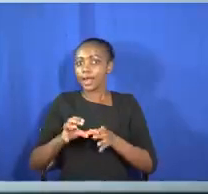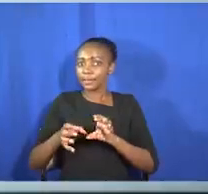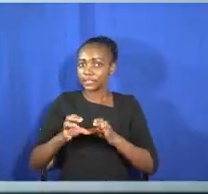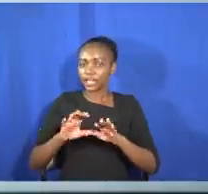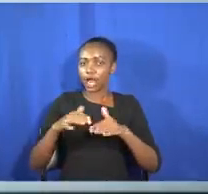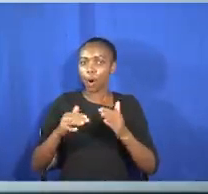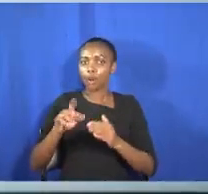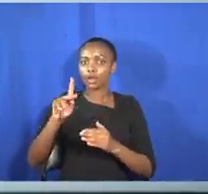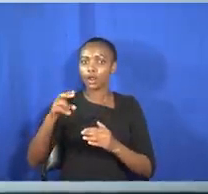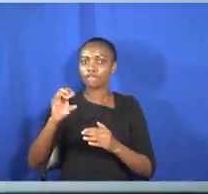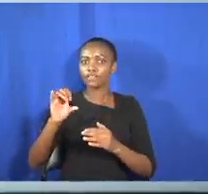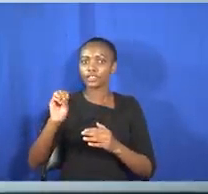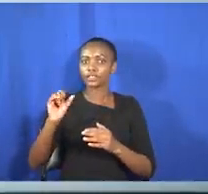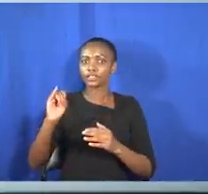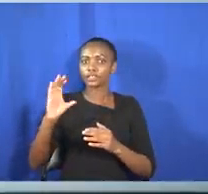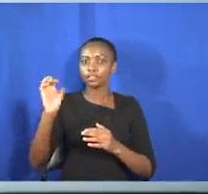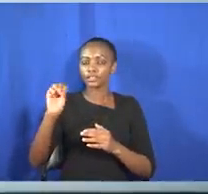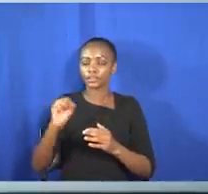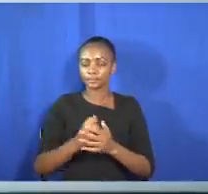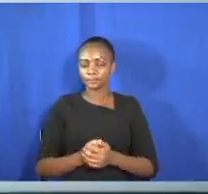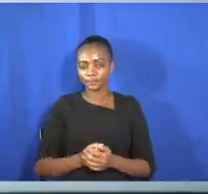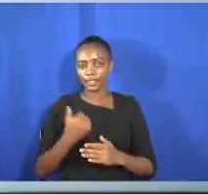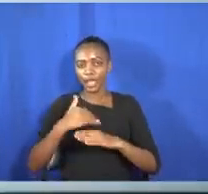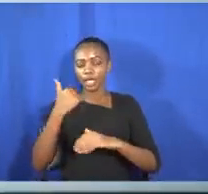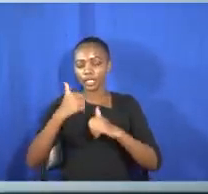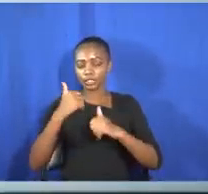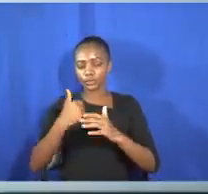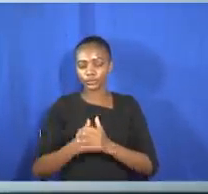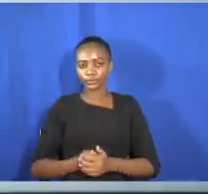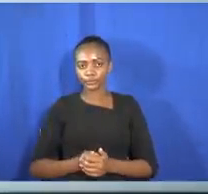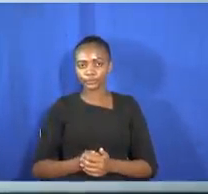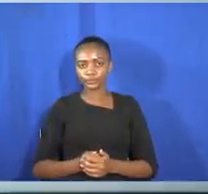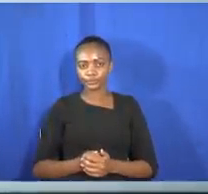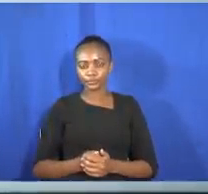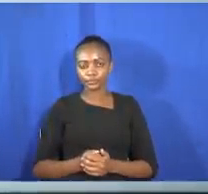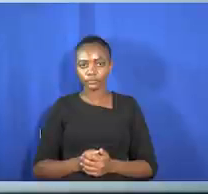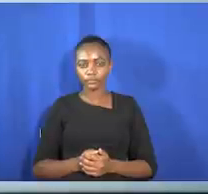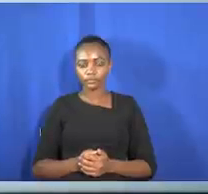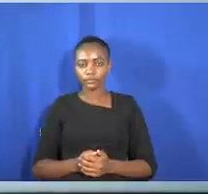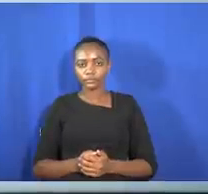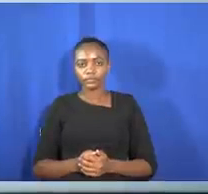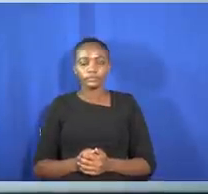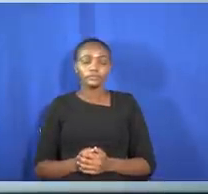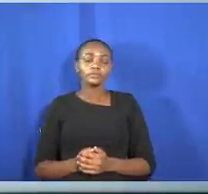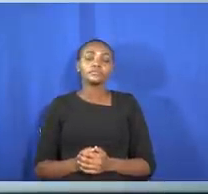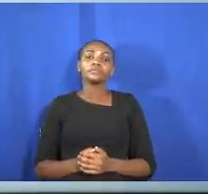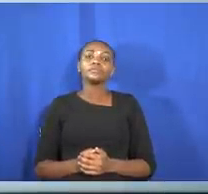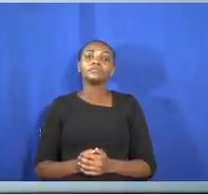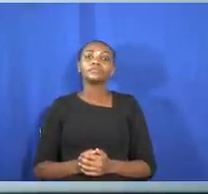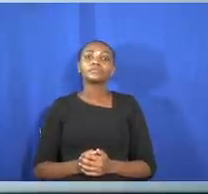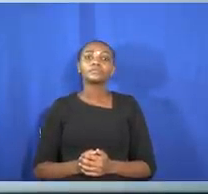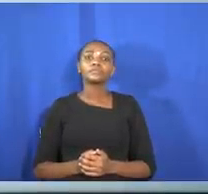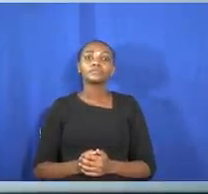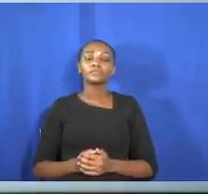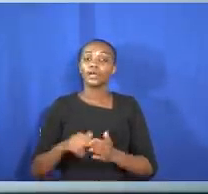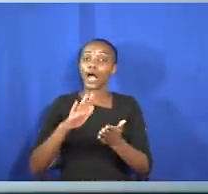physics. The next pathway within the next track within